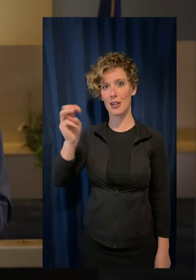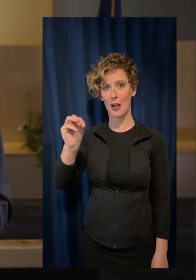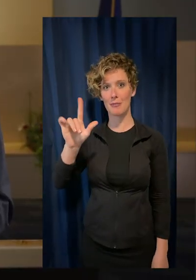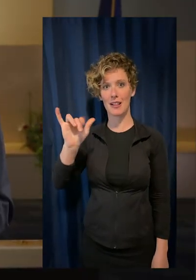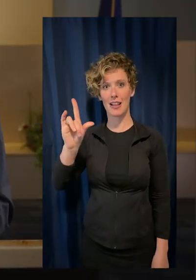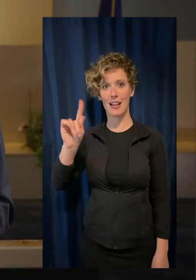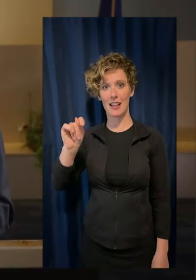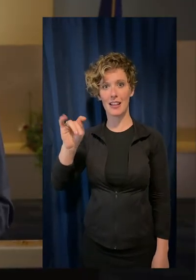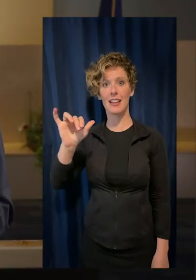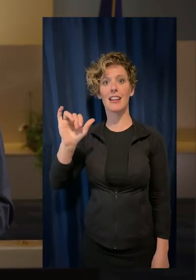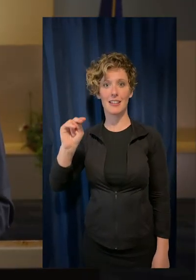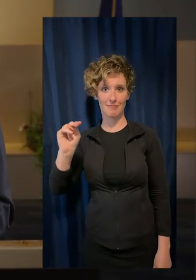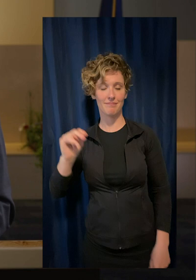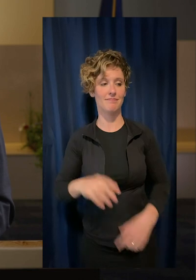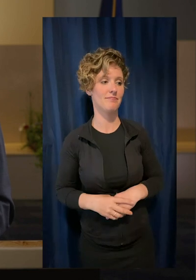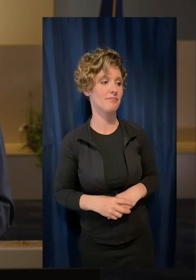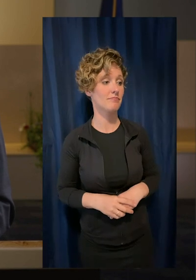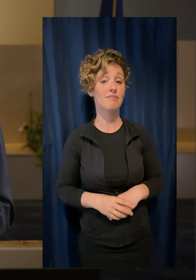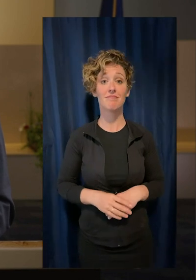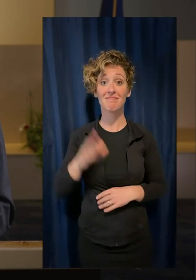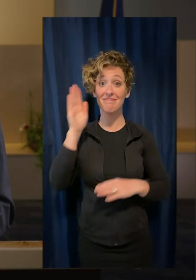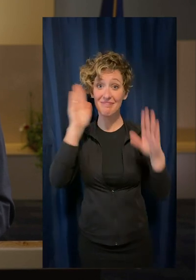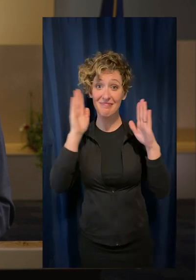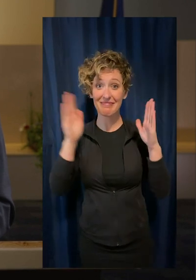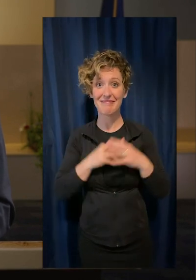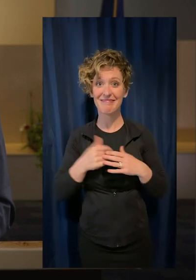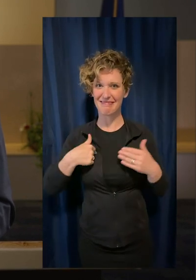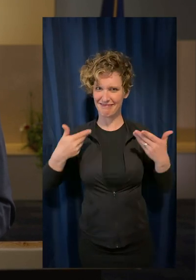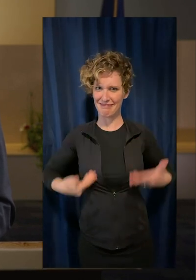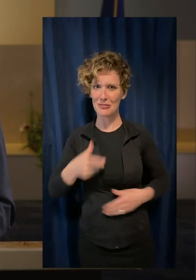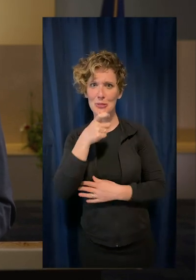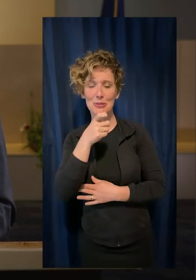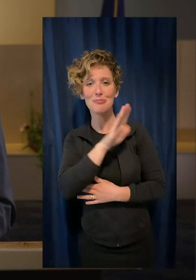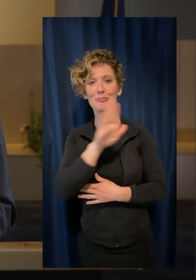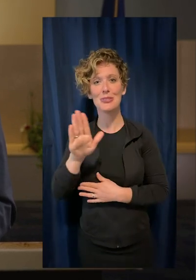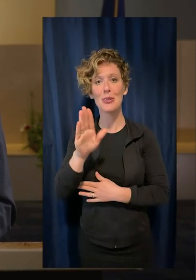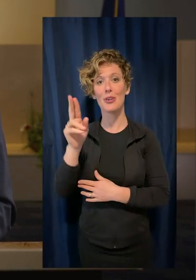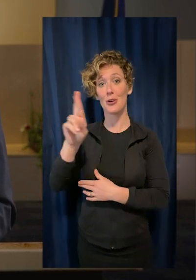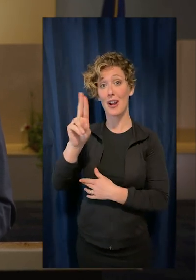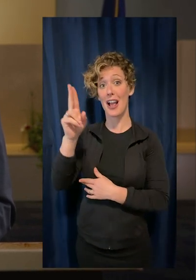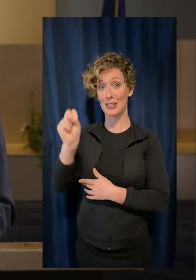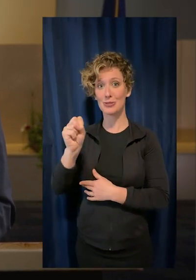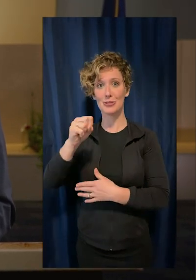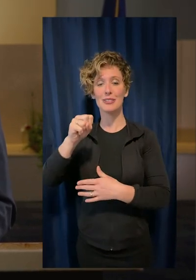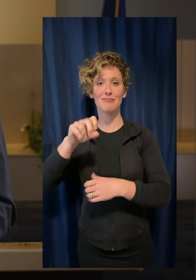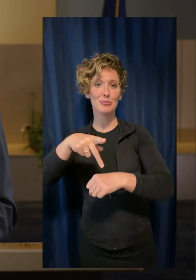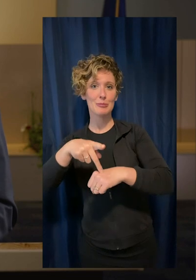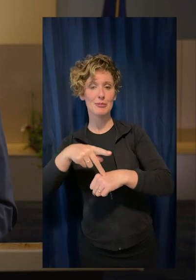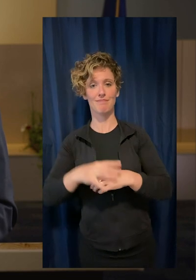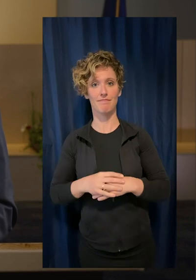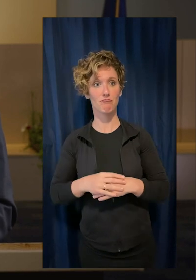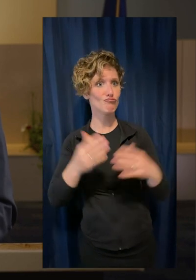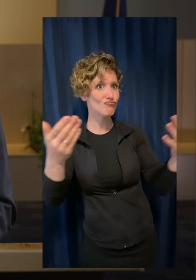gentlemen. My name is Tom Lytle, and I have the privilege of serving as the principal here at Redington High School. I would like to welcome all of the parents